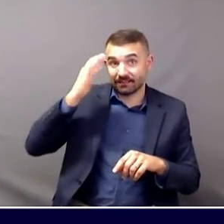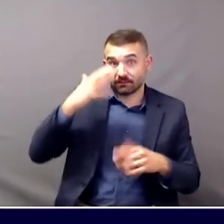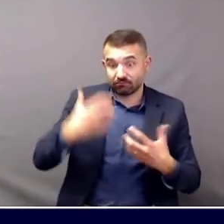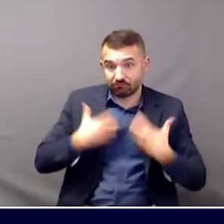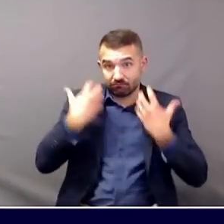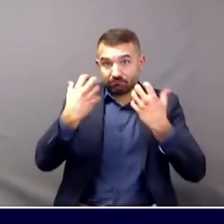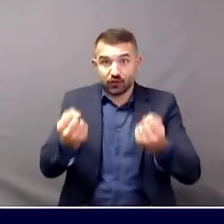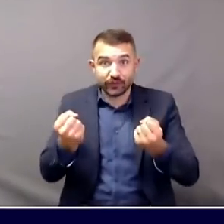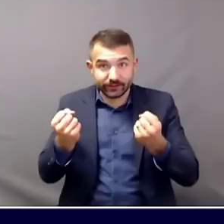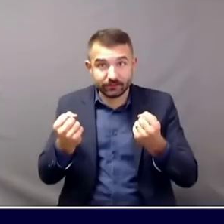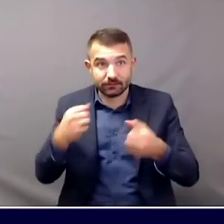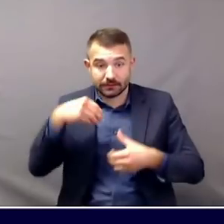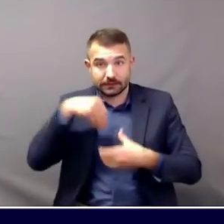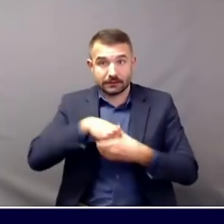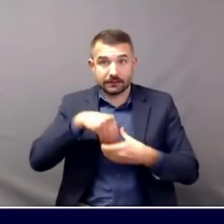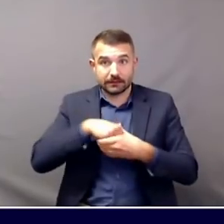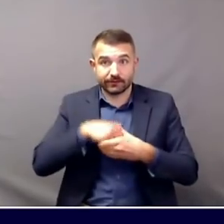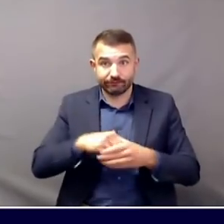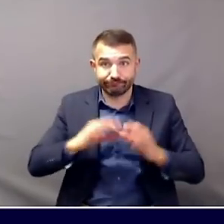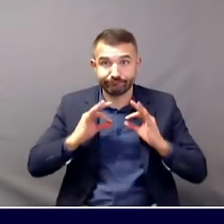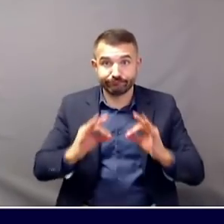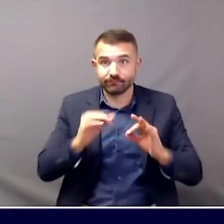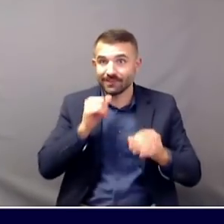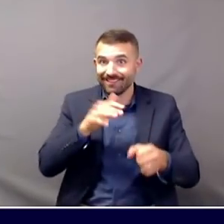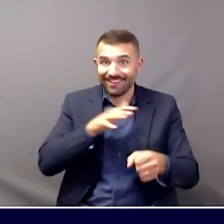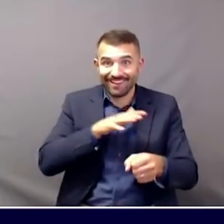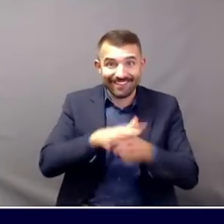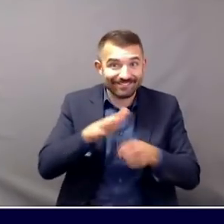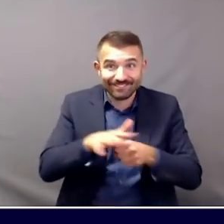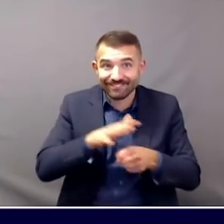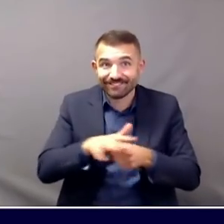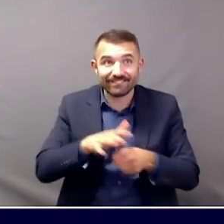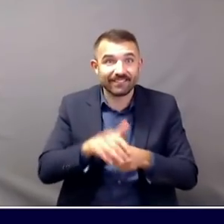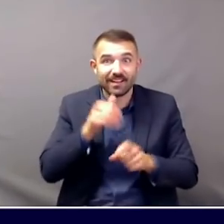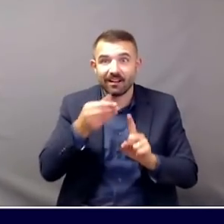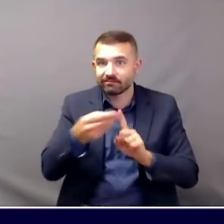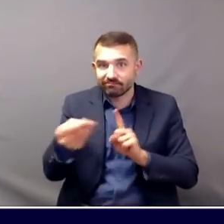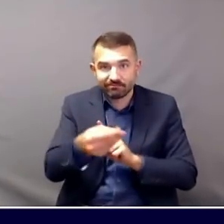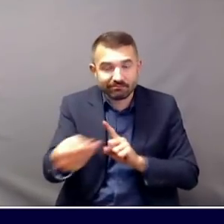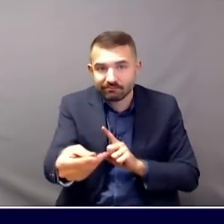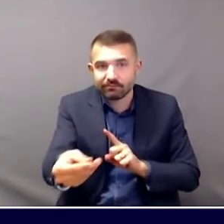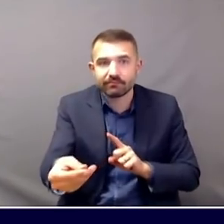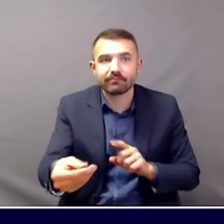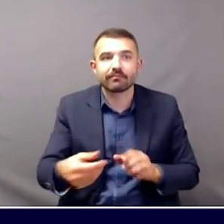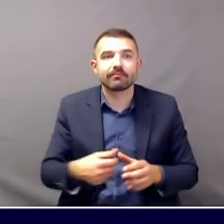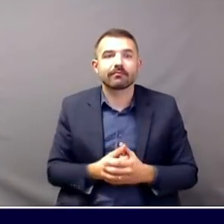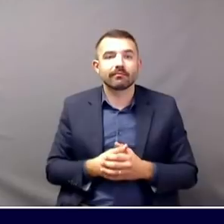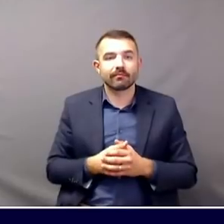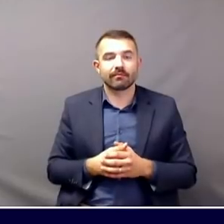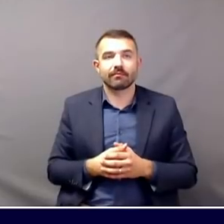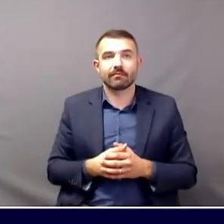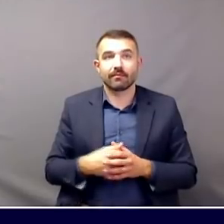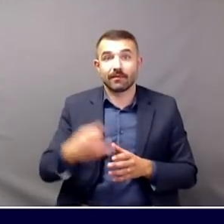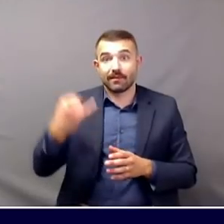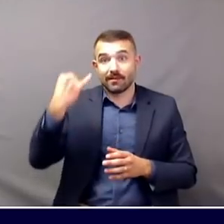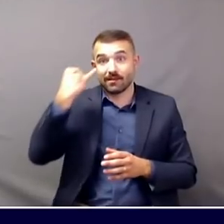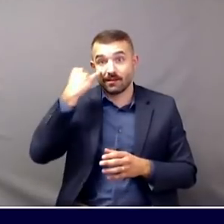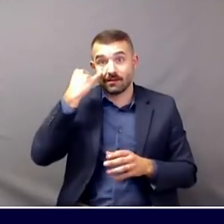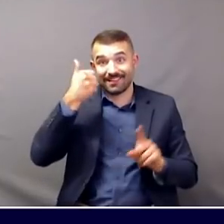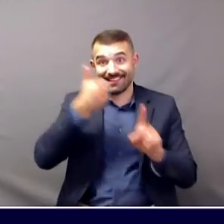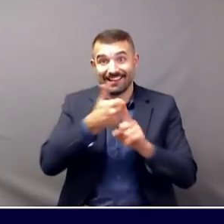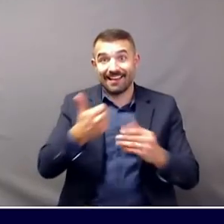who have been affected by COVID were such that those individuals were serving as carriers, the patterns